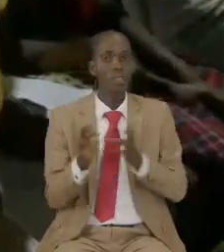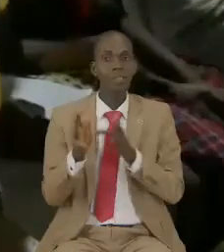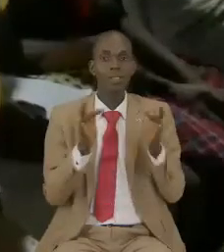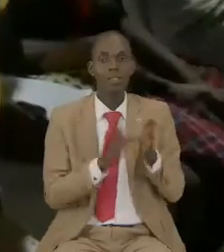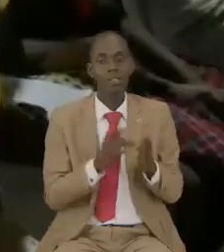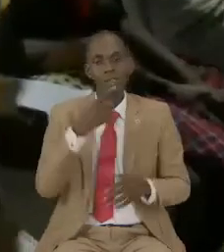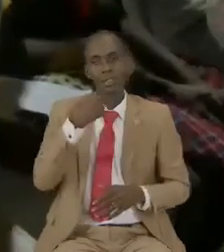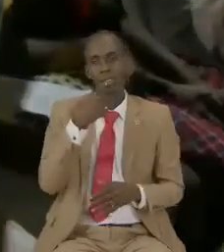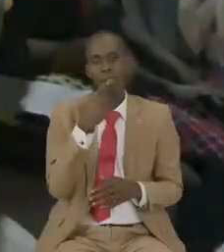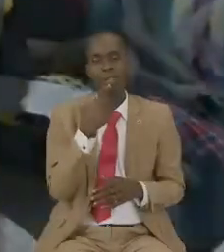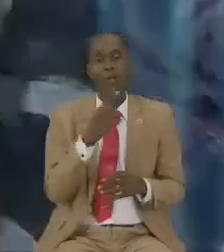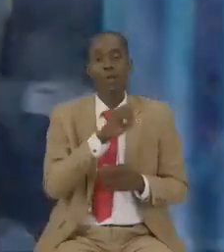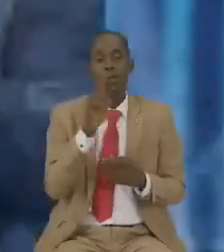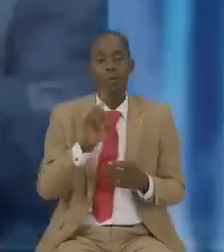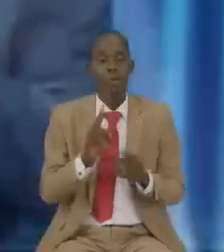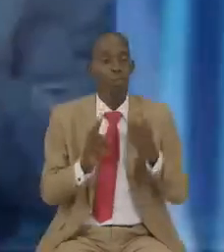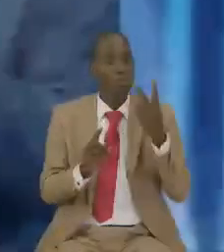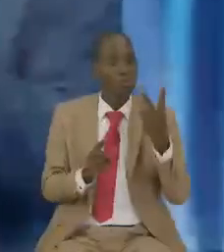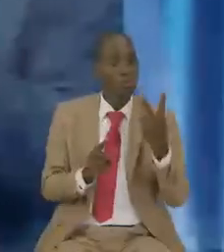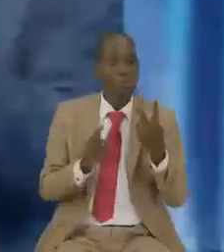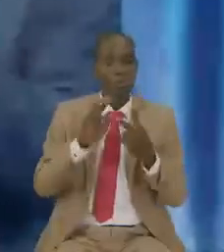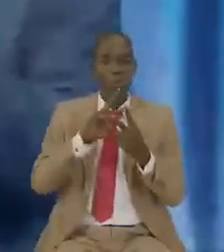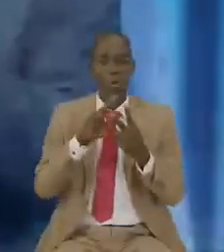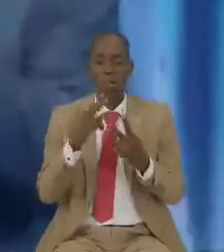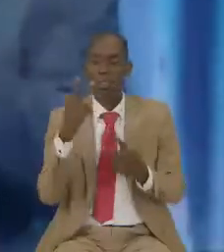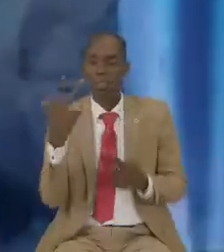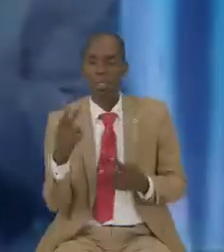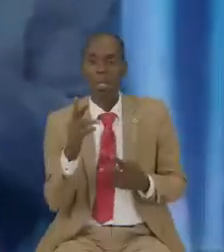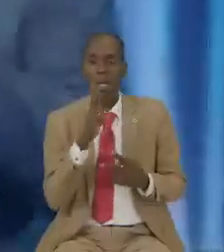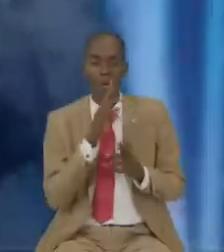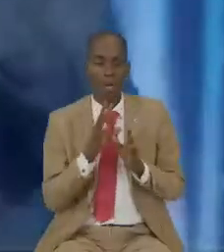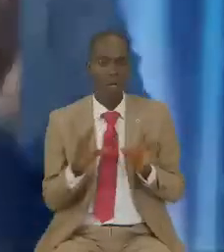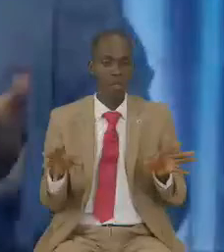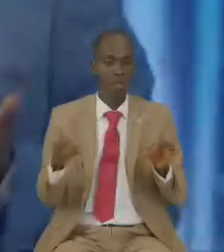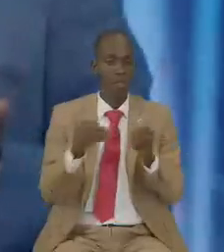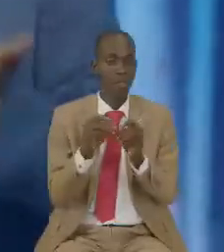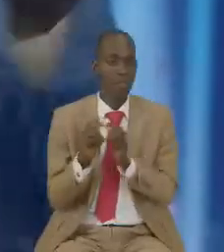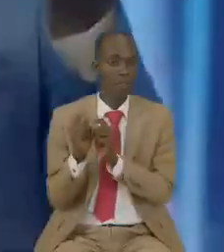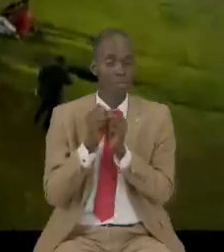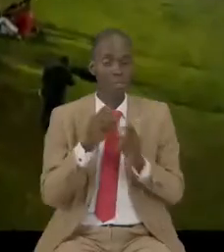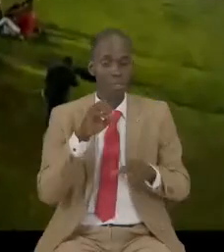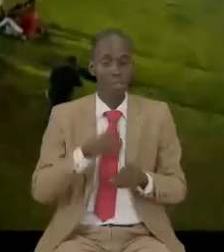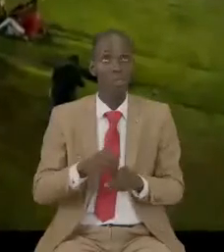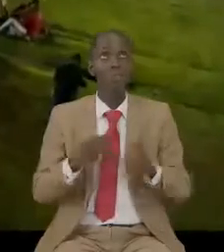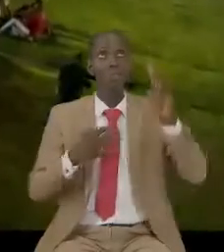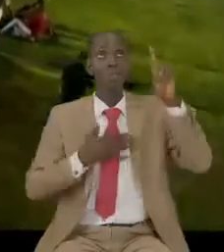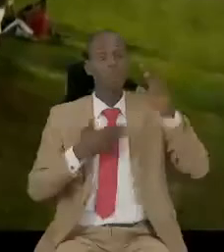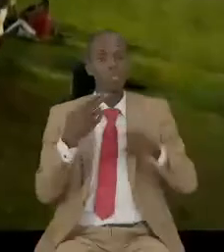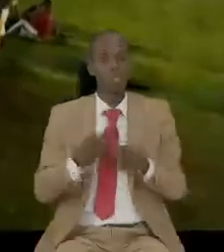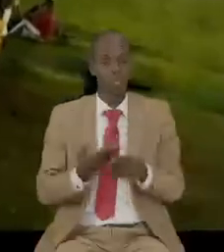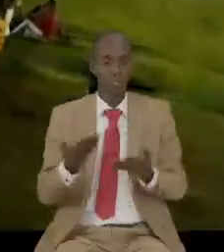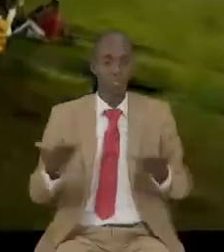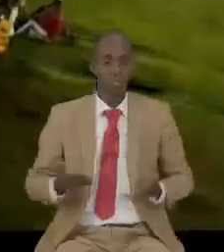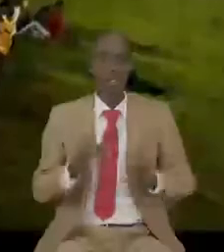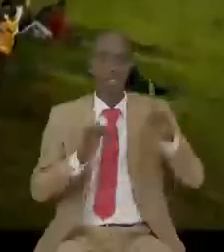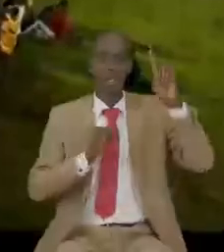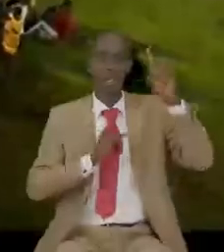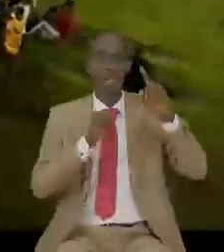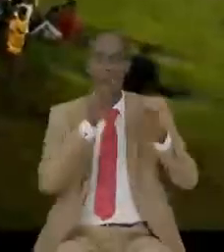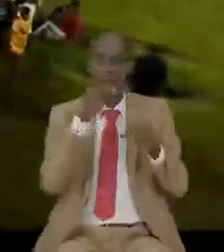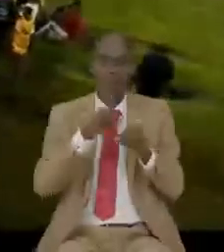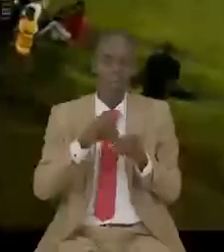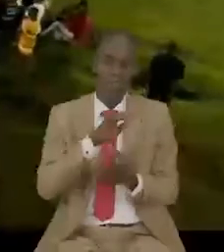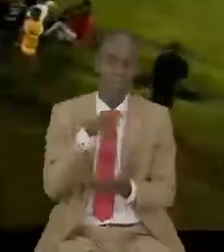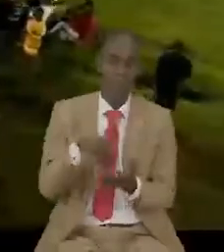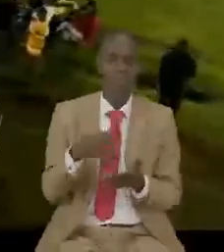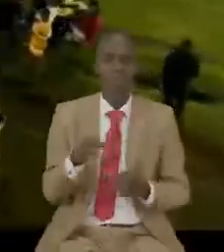said, where two or three are gathered in my name, there I am in the midst of